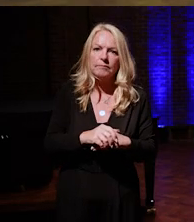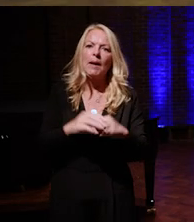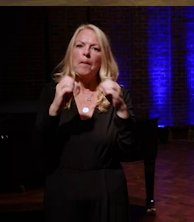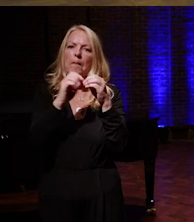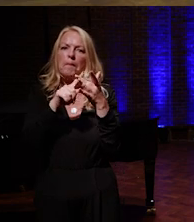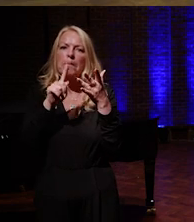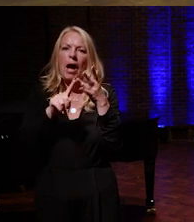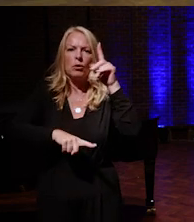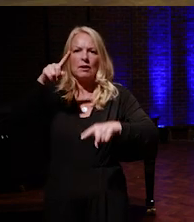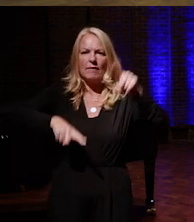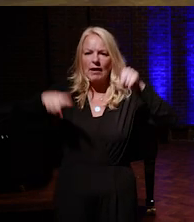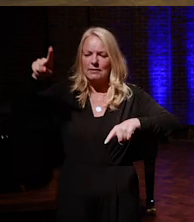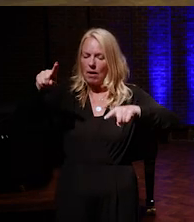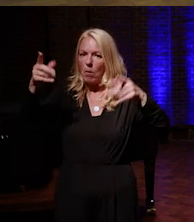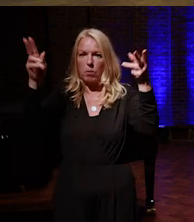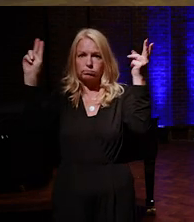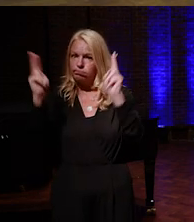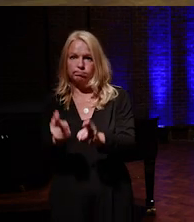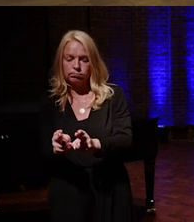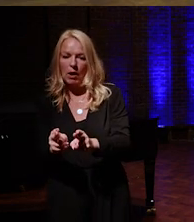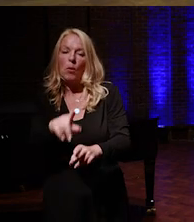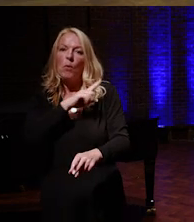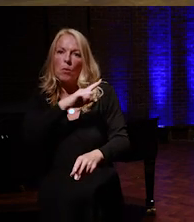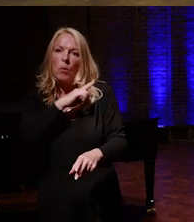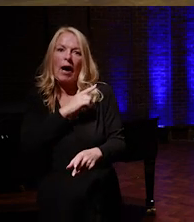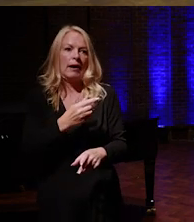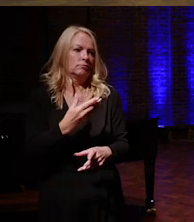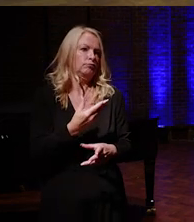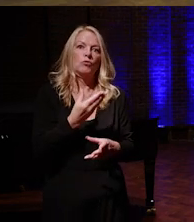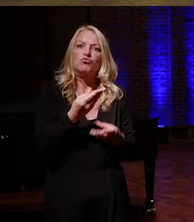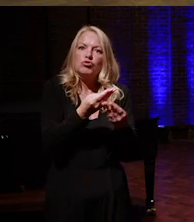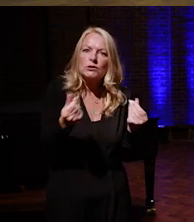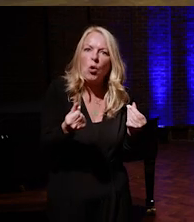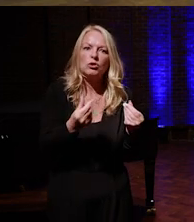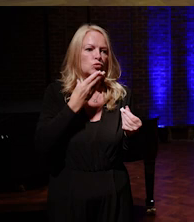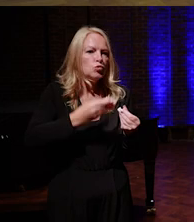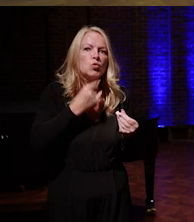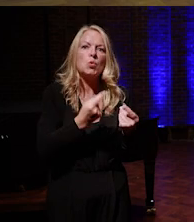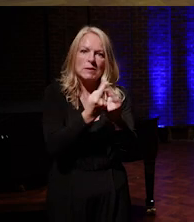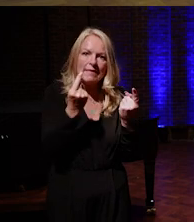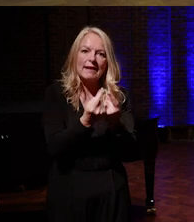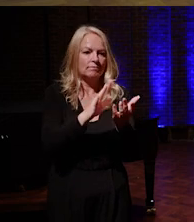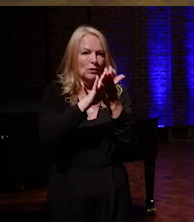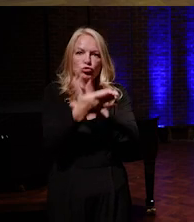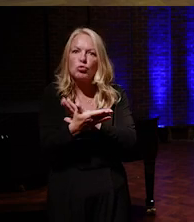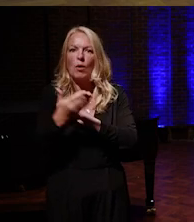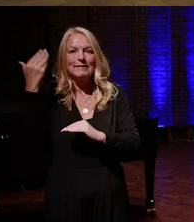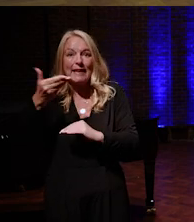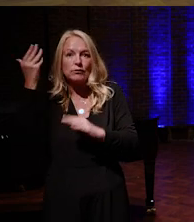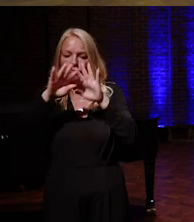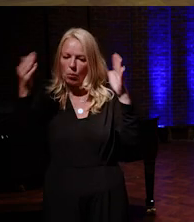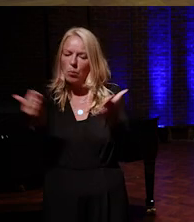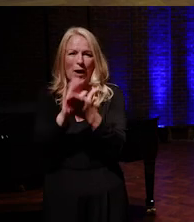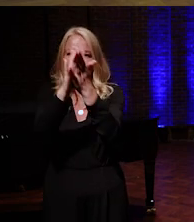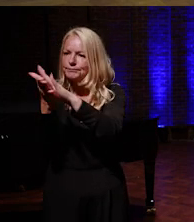And you might think, why is it important that people connect with nature? Were we undergoing a global loss of biodiversity